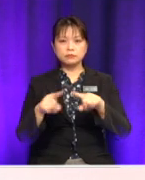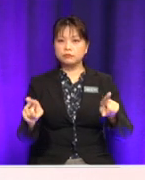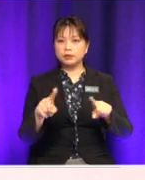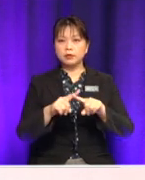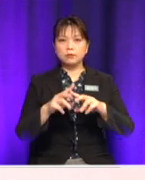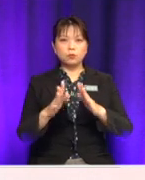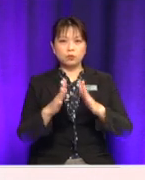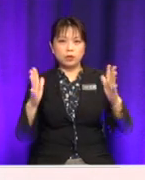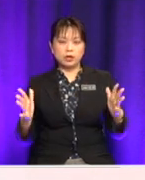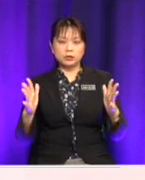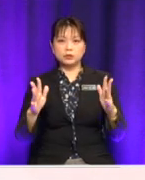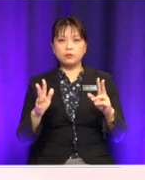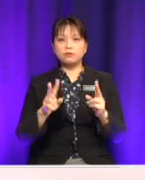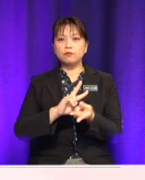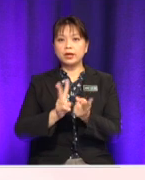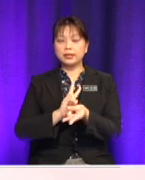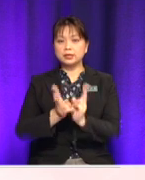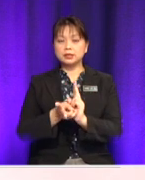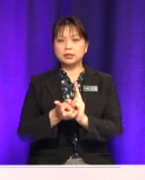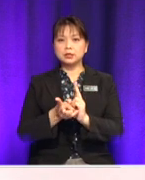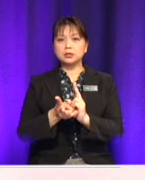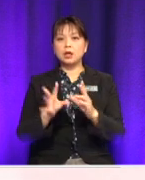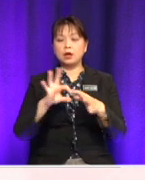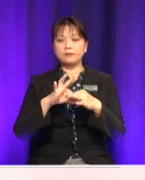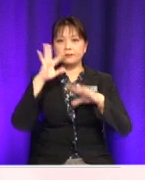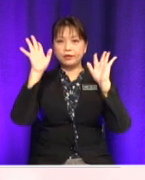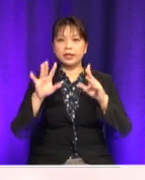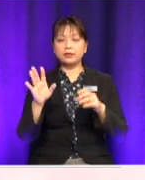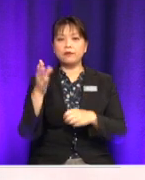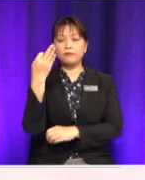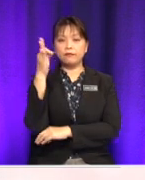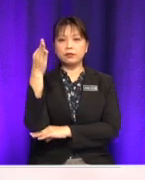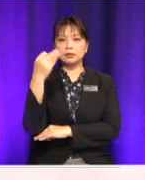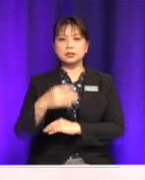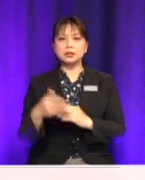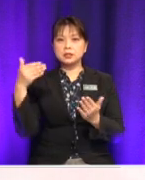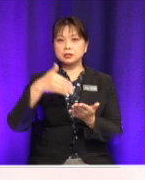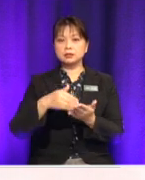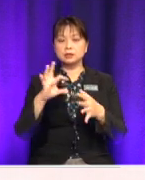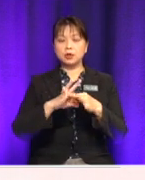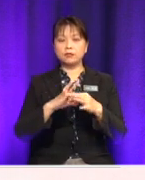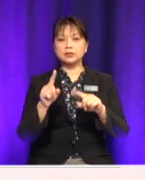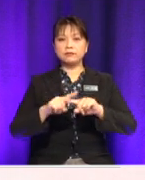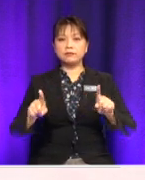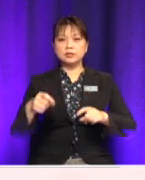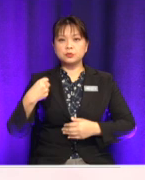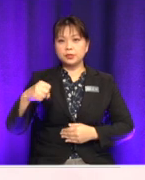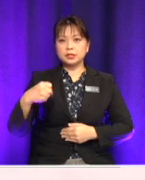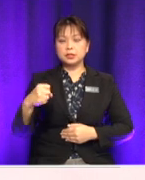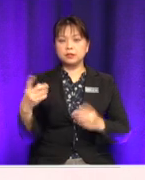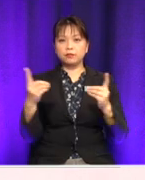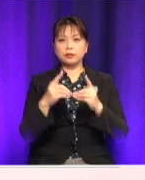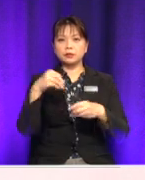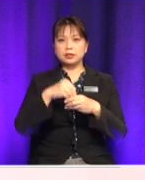of its climate and the rainforest that covers a large part of the country. Thousands of different species of plants and animals are found in